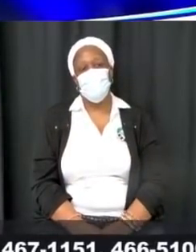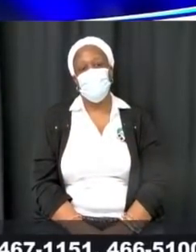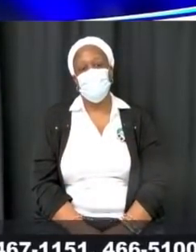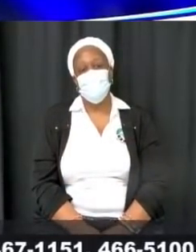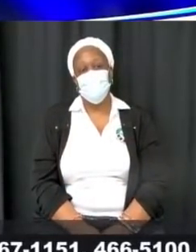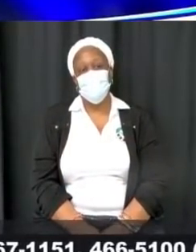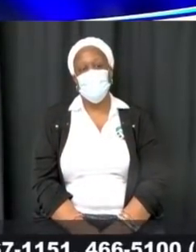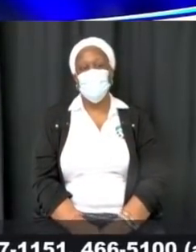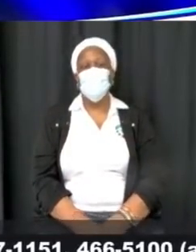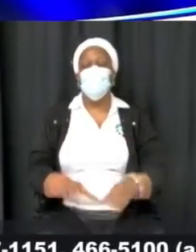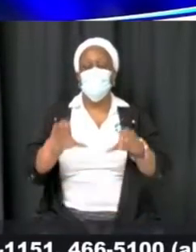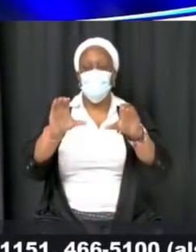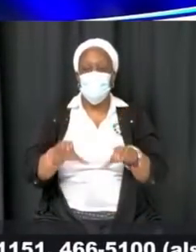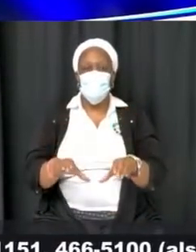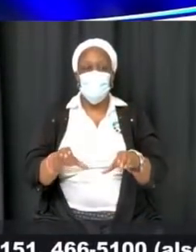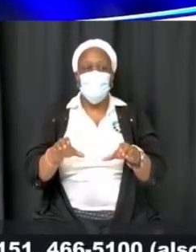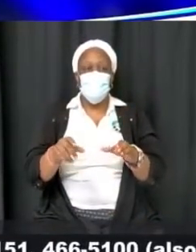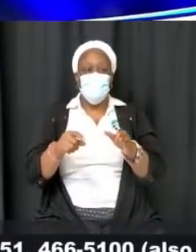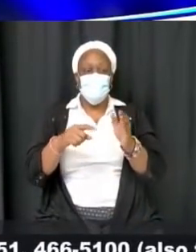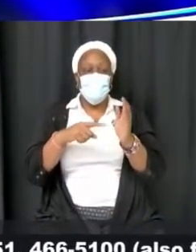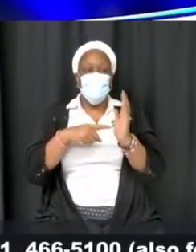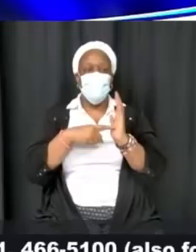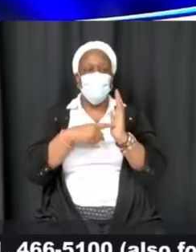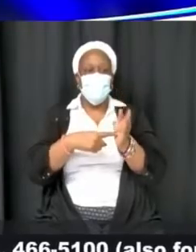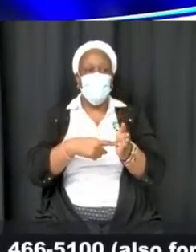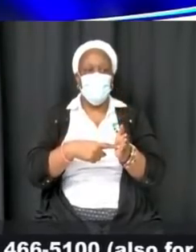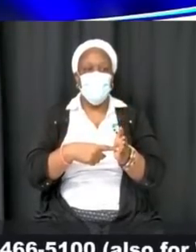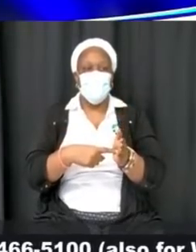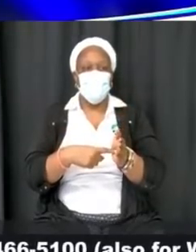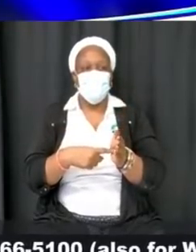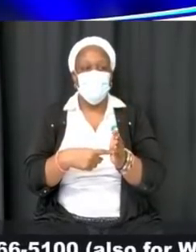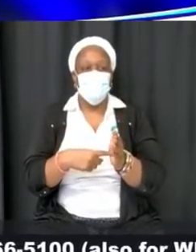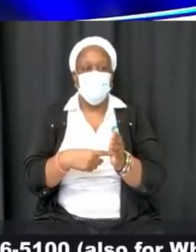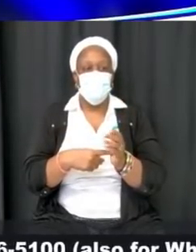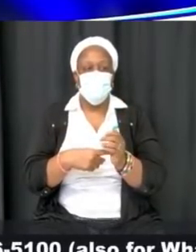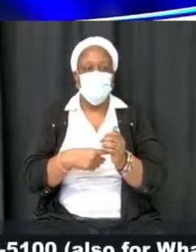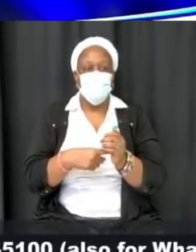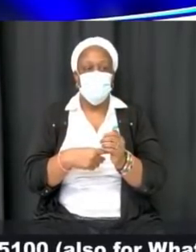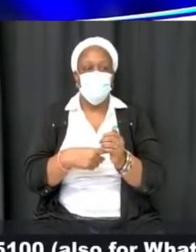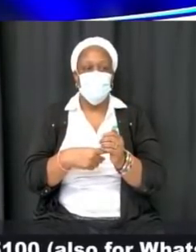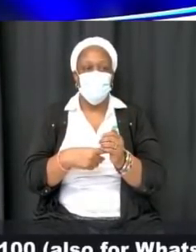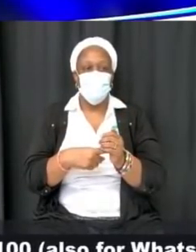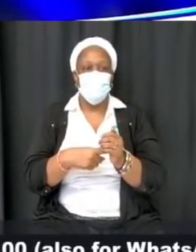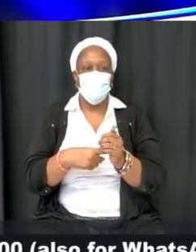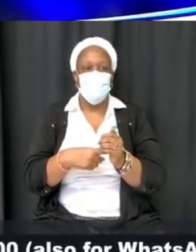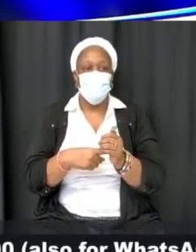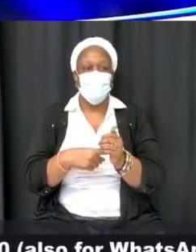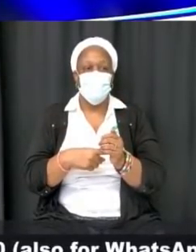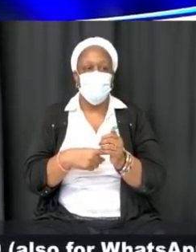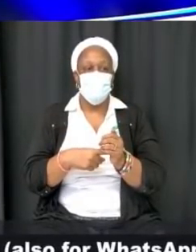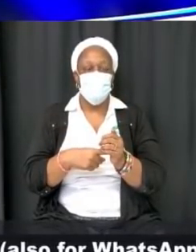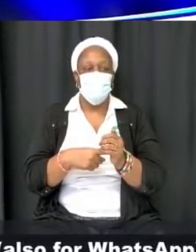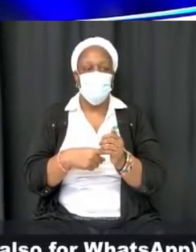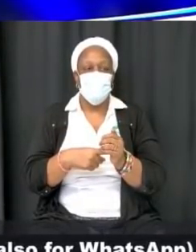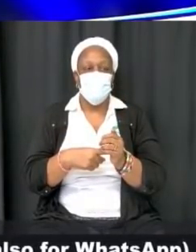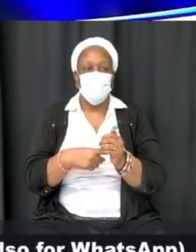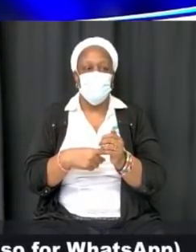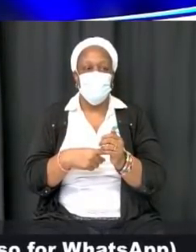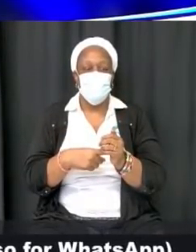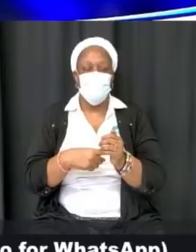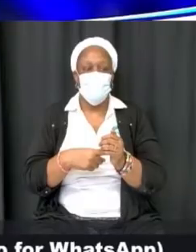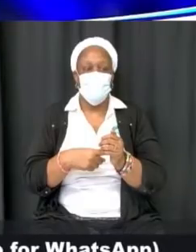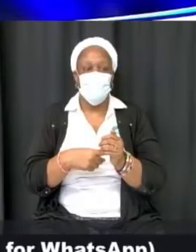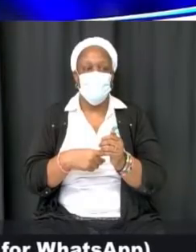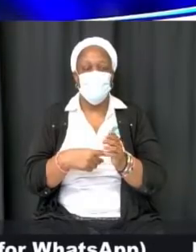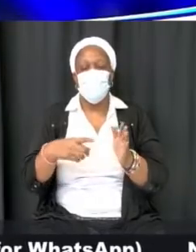that requires you to upload your vehicle inspection, you may upload your insurance certificate in that